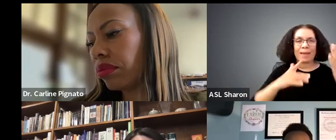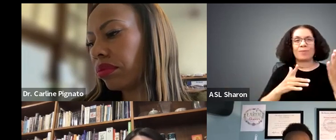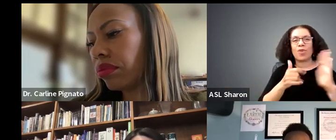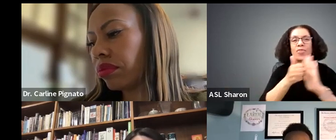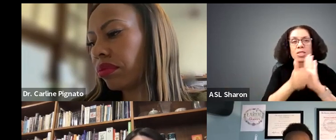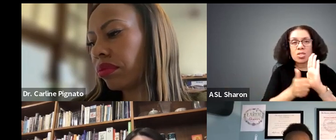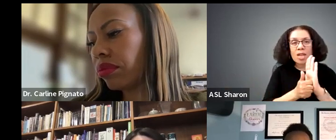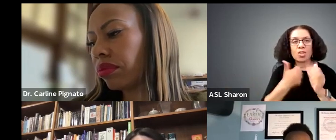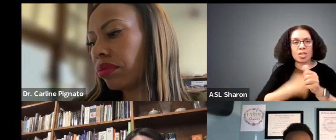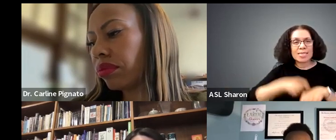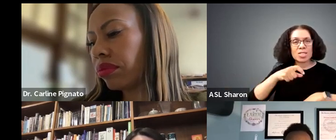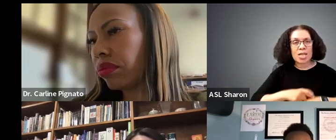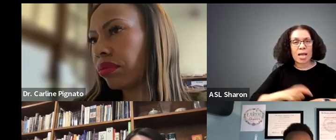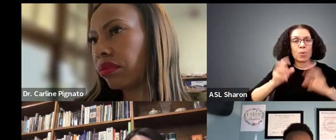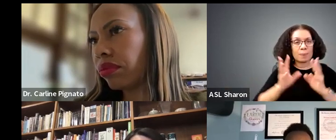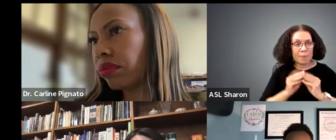come together.